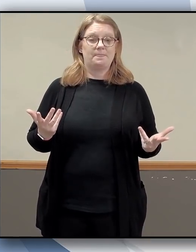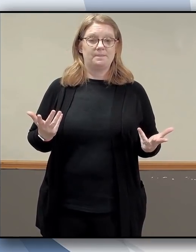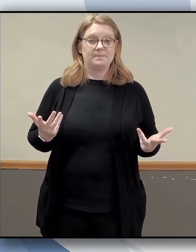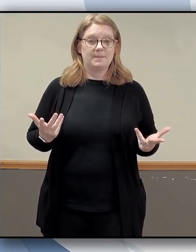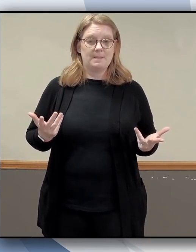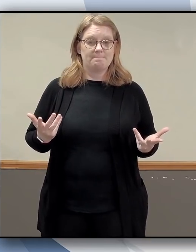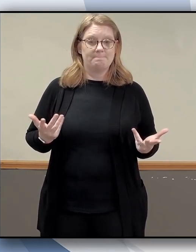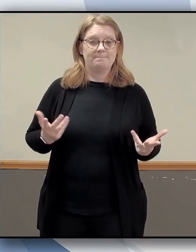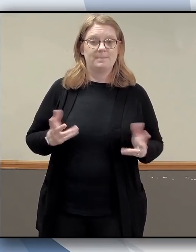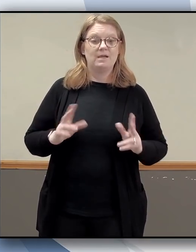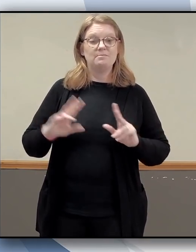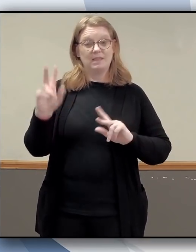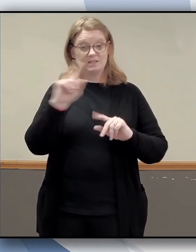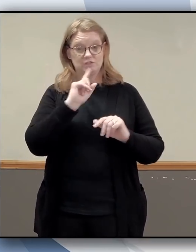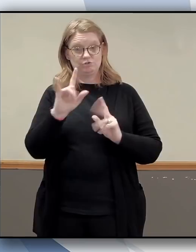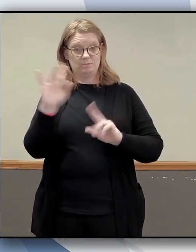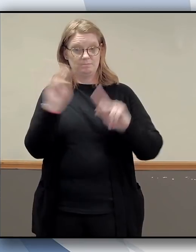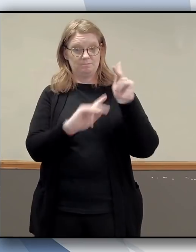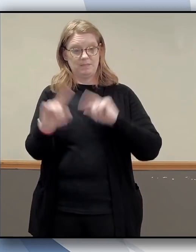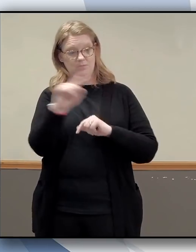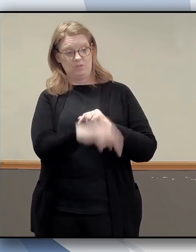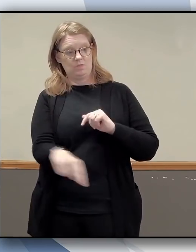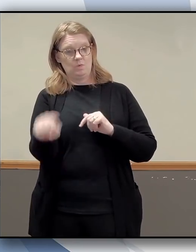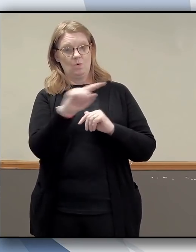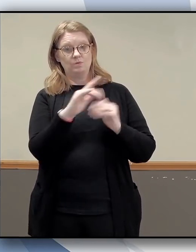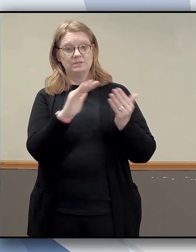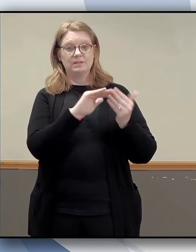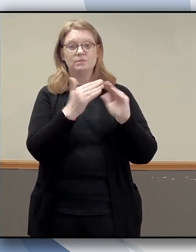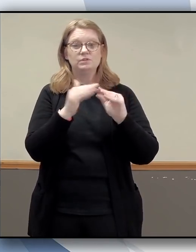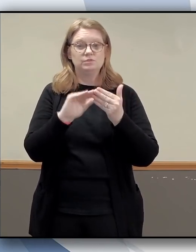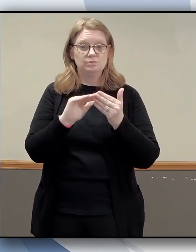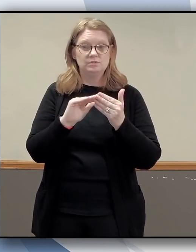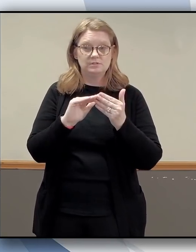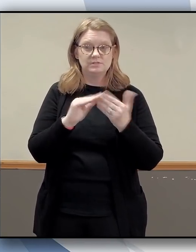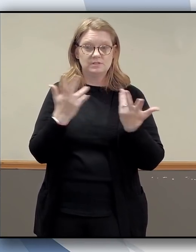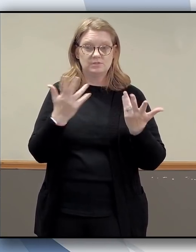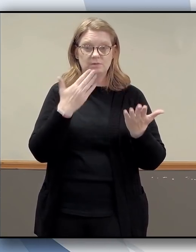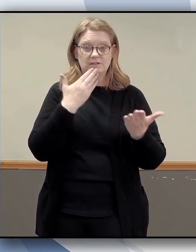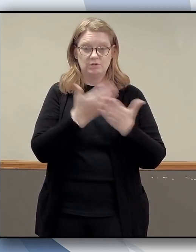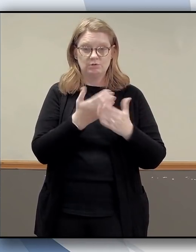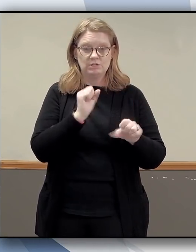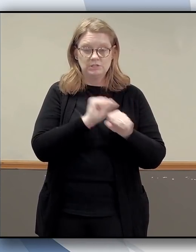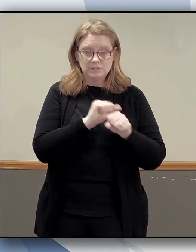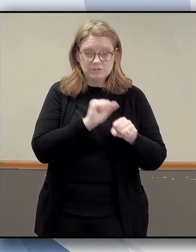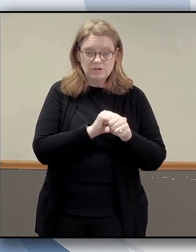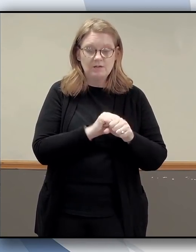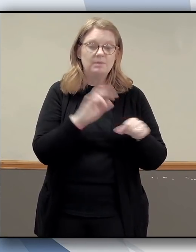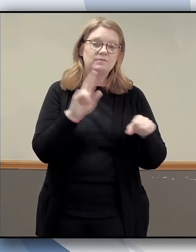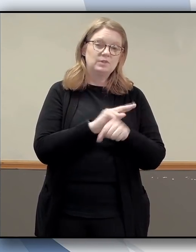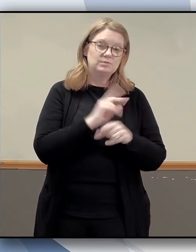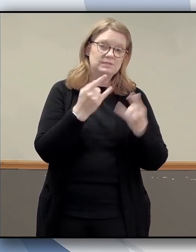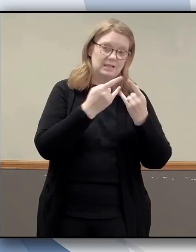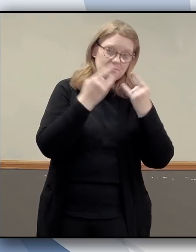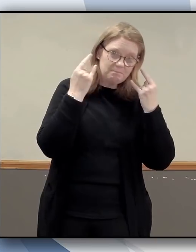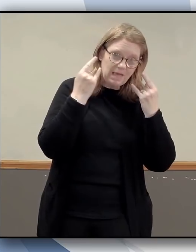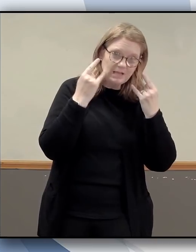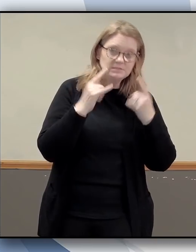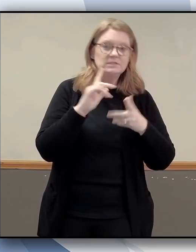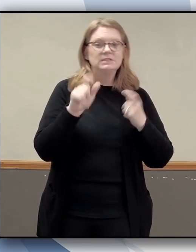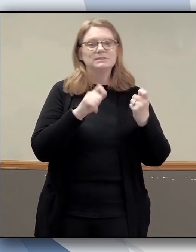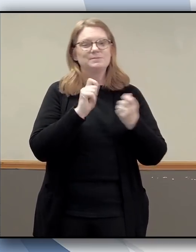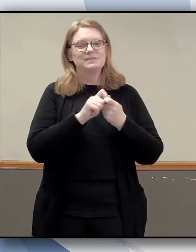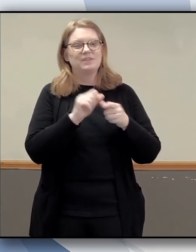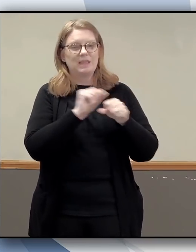in those communities are doing a better job of wearing masks, particularly employees within those